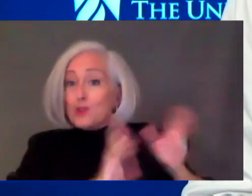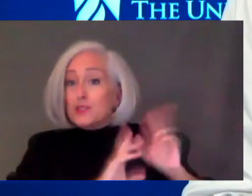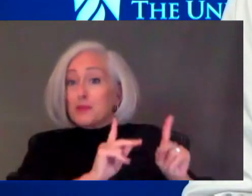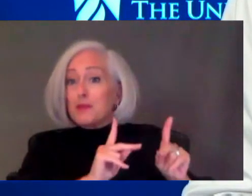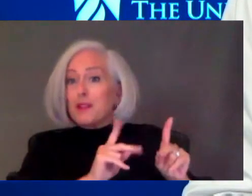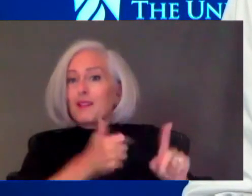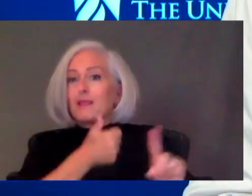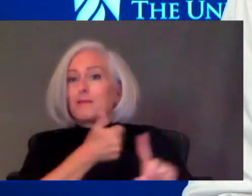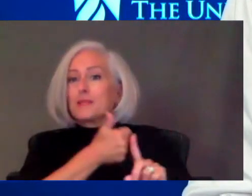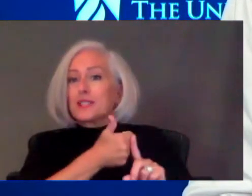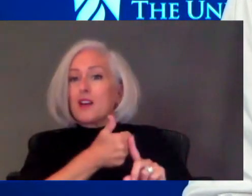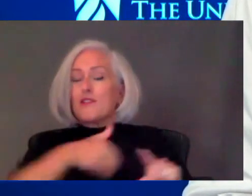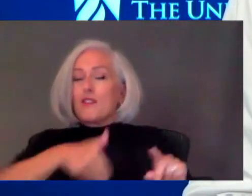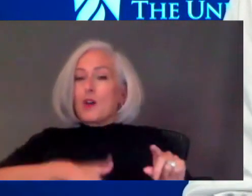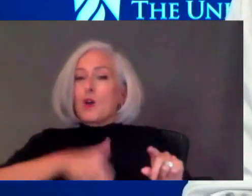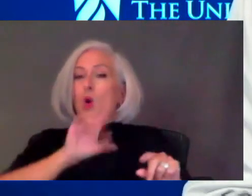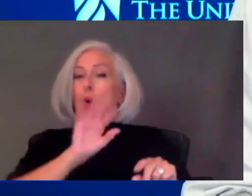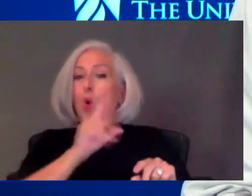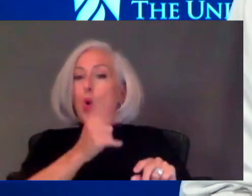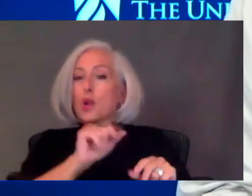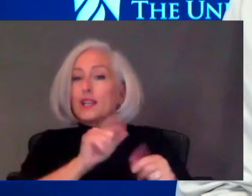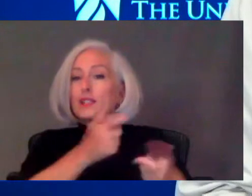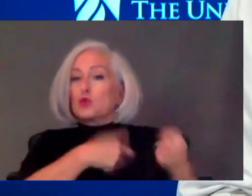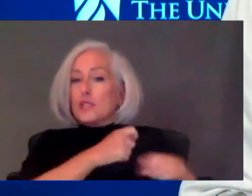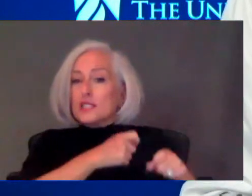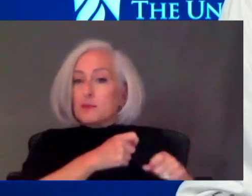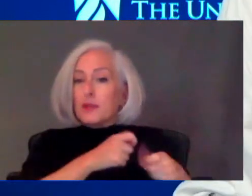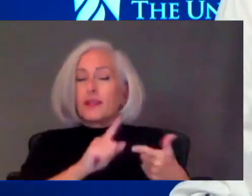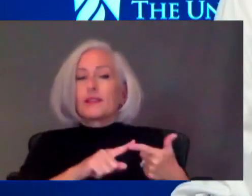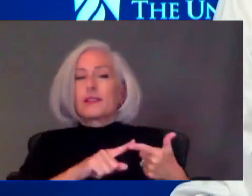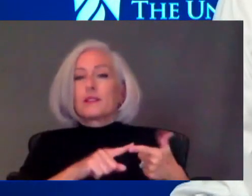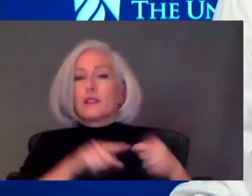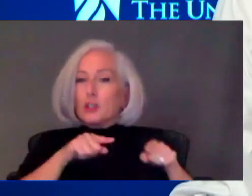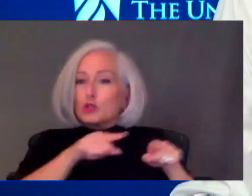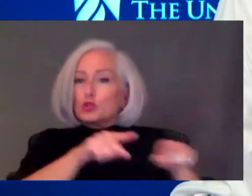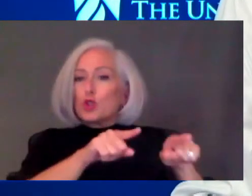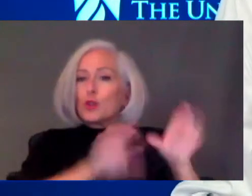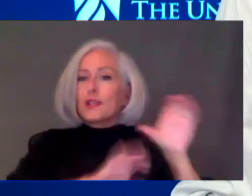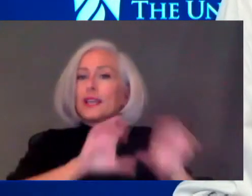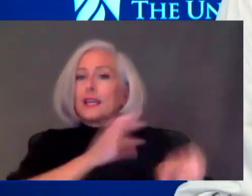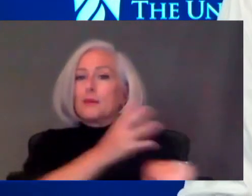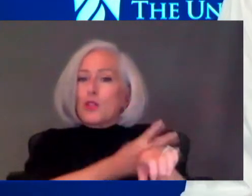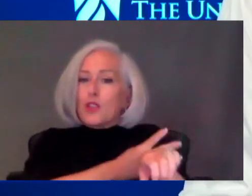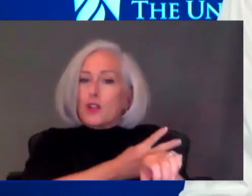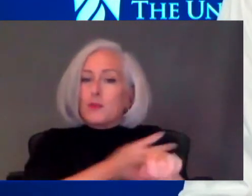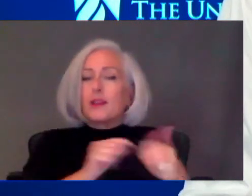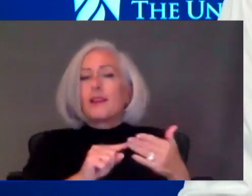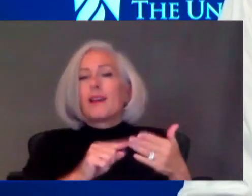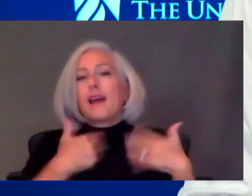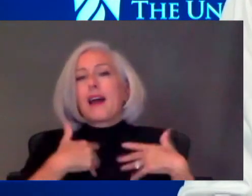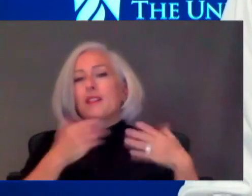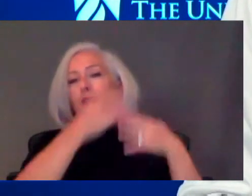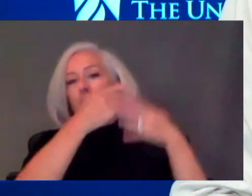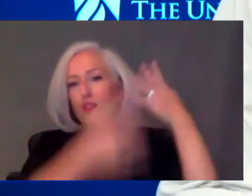have to just remind everybody, while the plane we fly is not the one we started with, where Hawkeye and I were pedaling in the